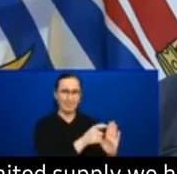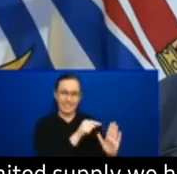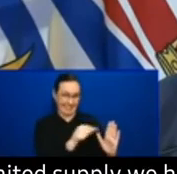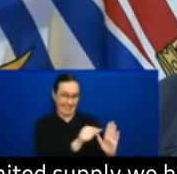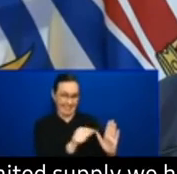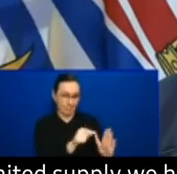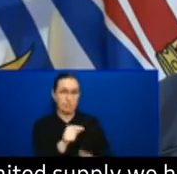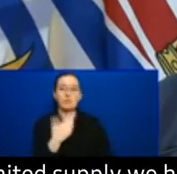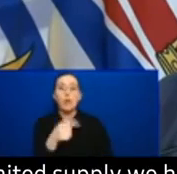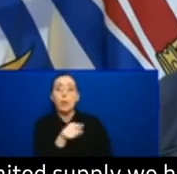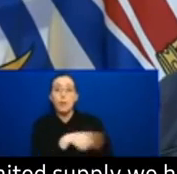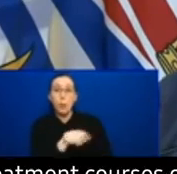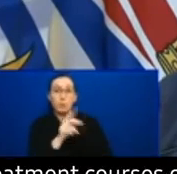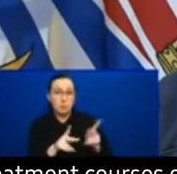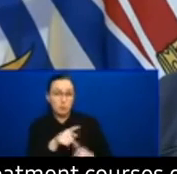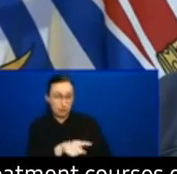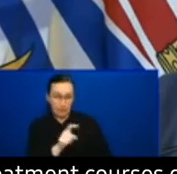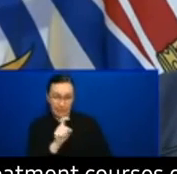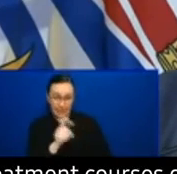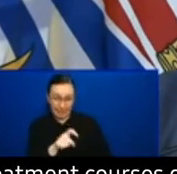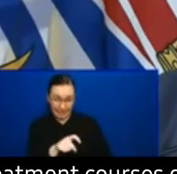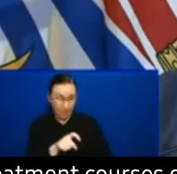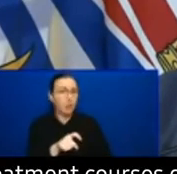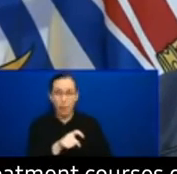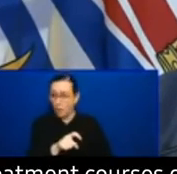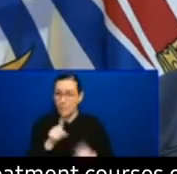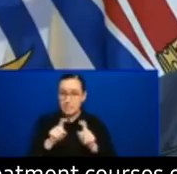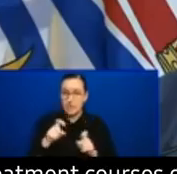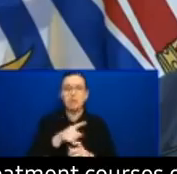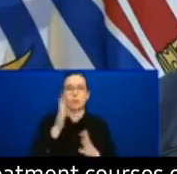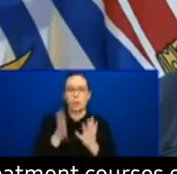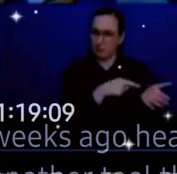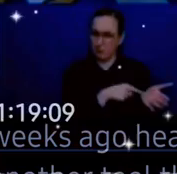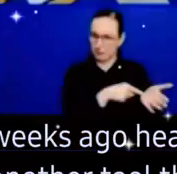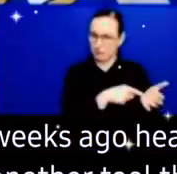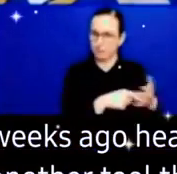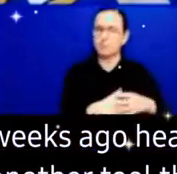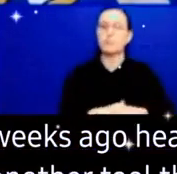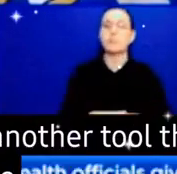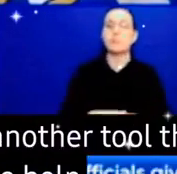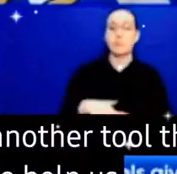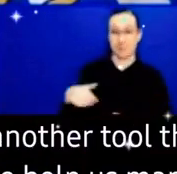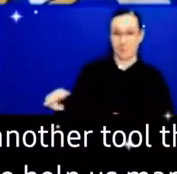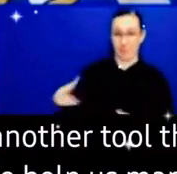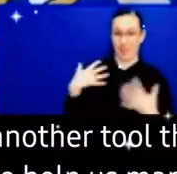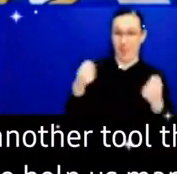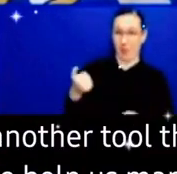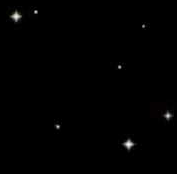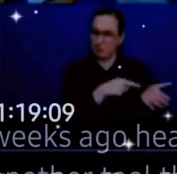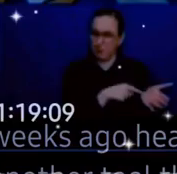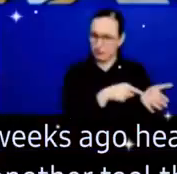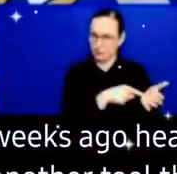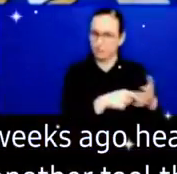4,000 treatment courses of these medications, with our testing strategy that we have in our toolbox to help us manage this